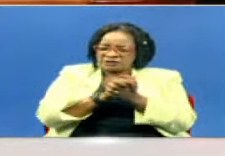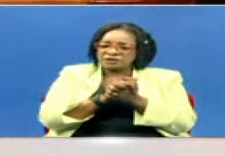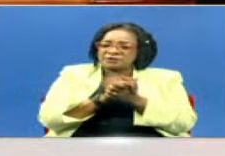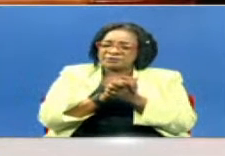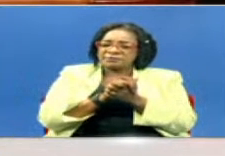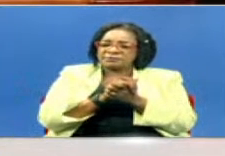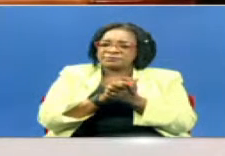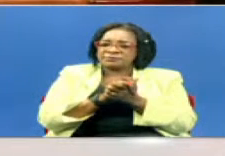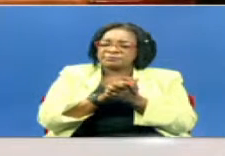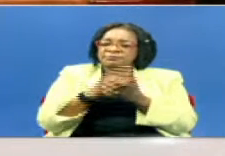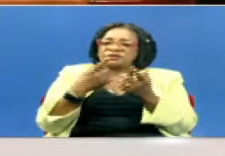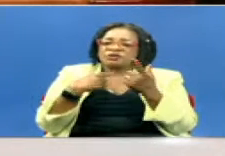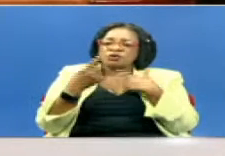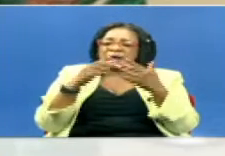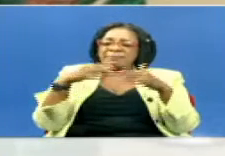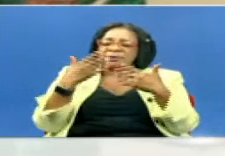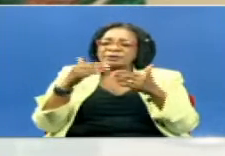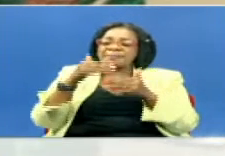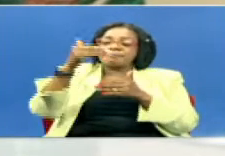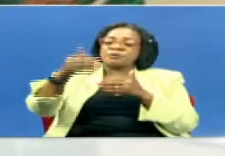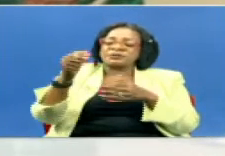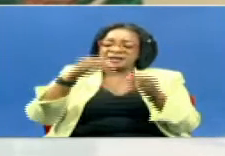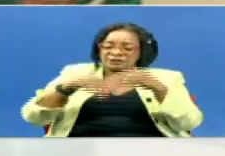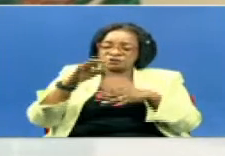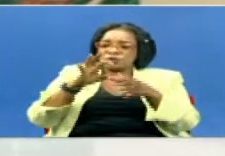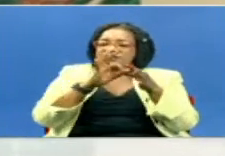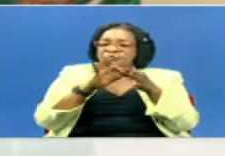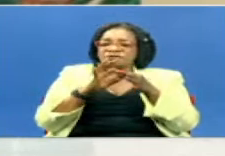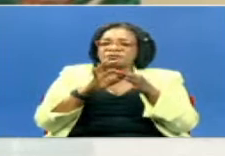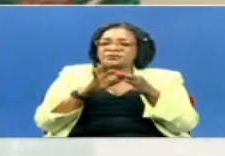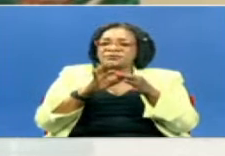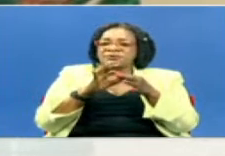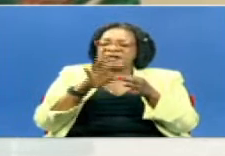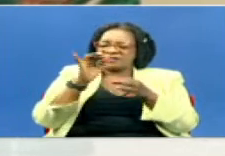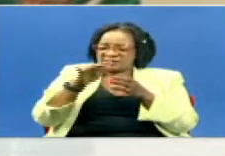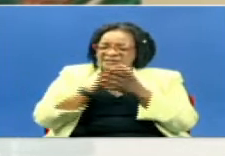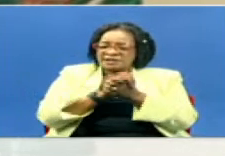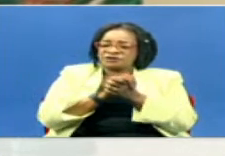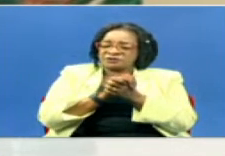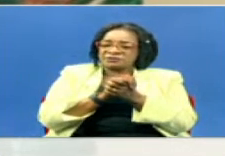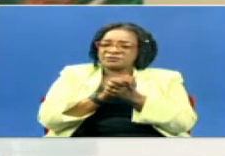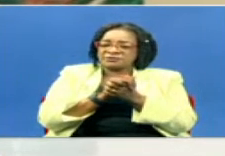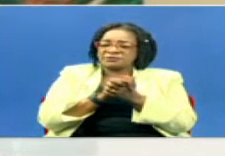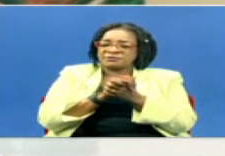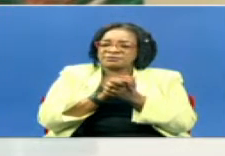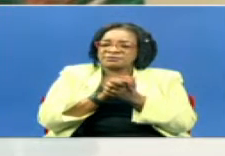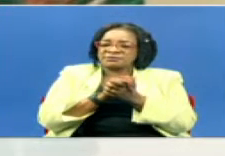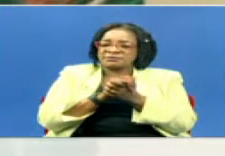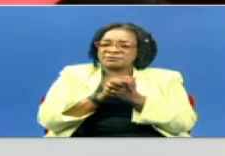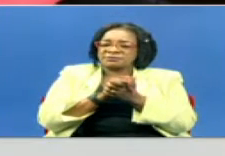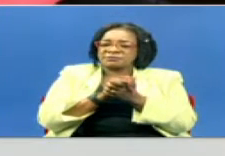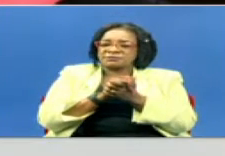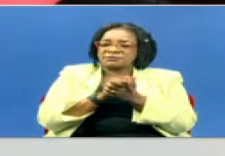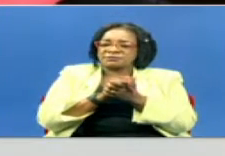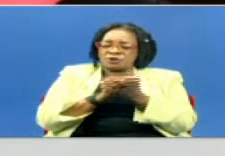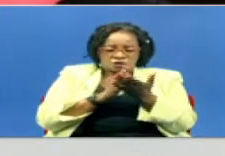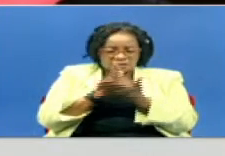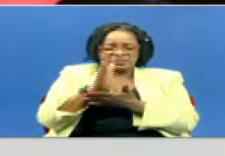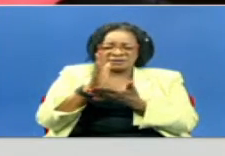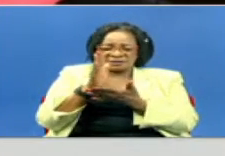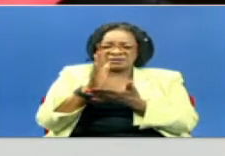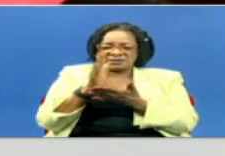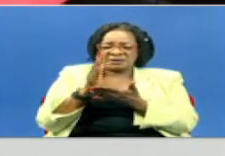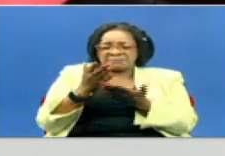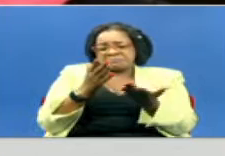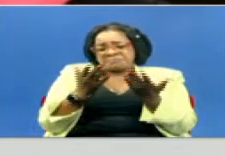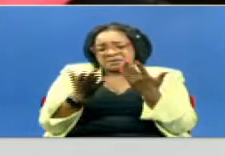Because you're talking about a post-election coalition. That's a handshake. All right? Honestly, Zainab, unless